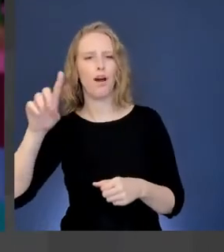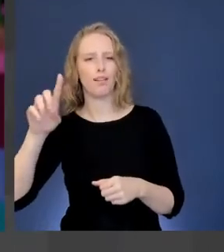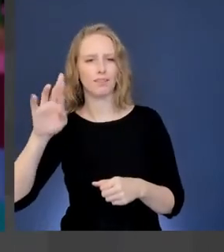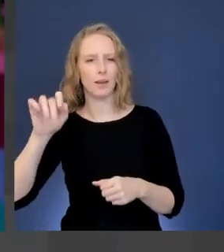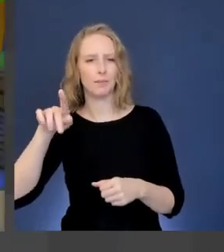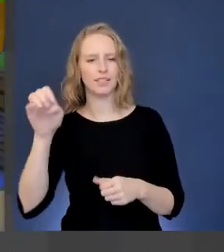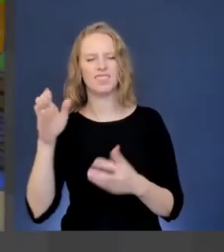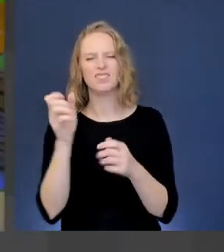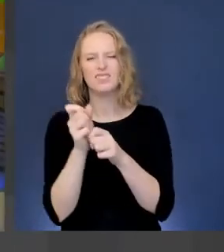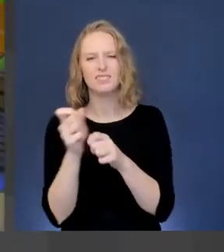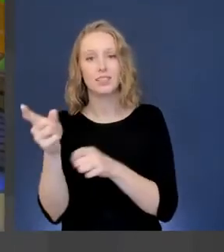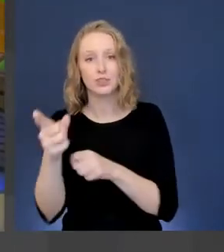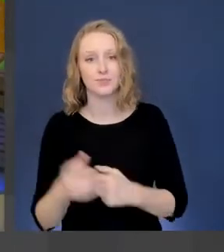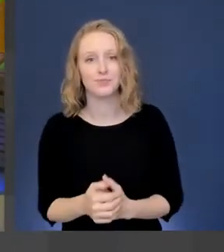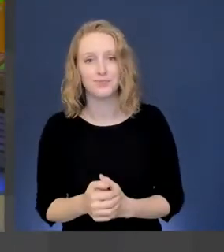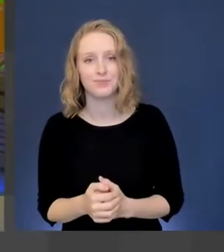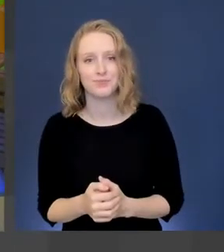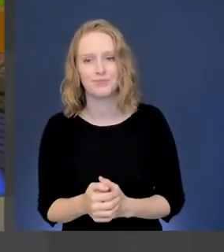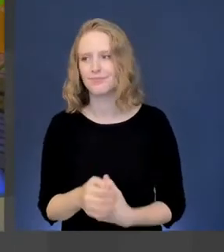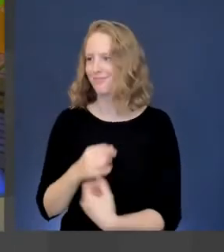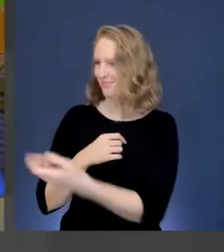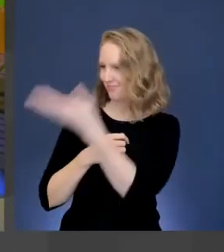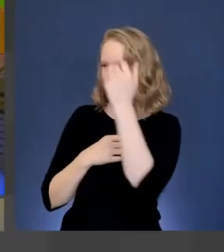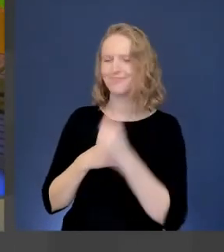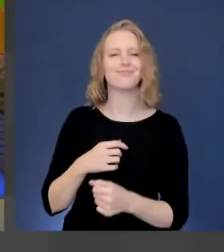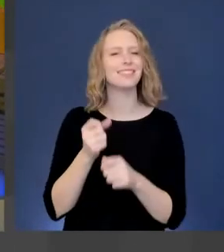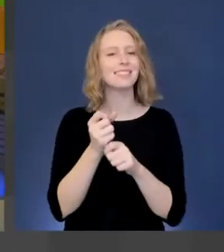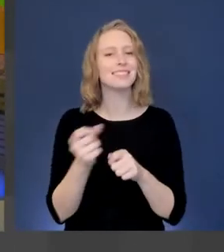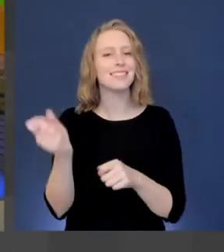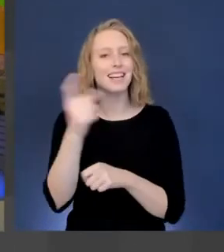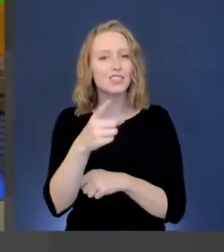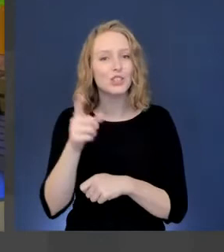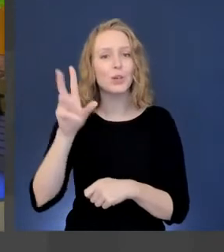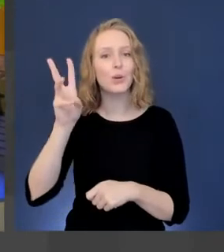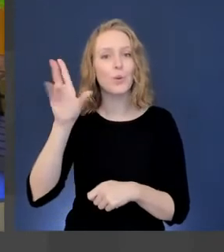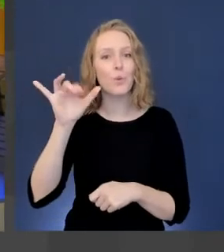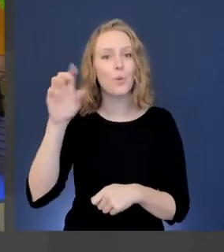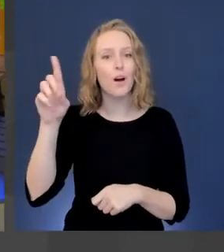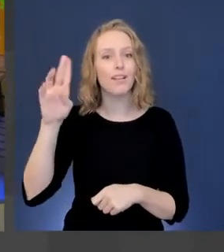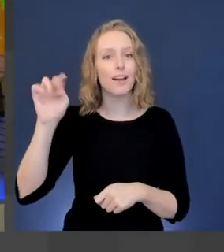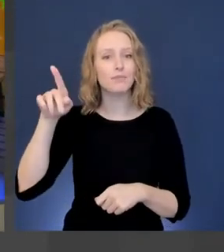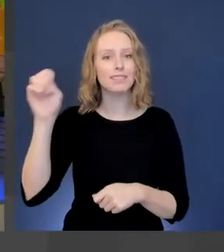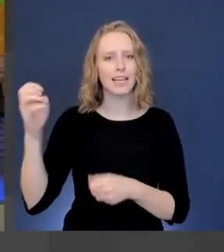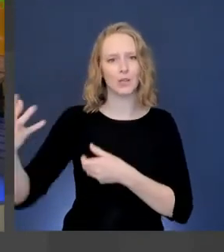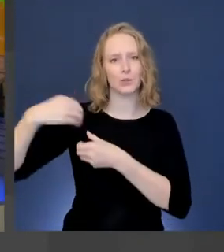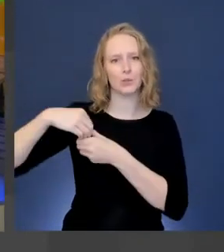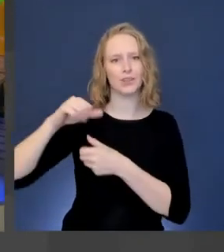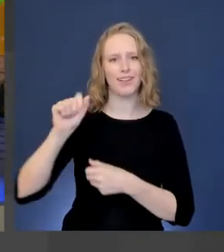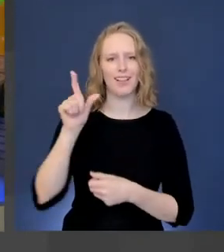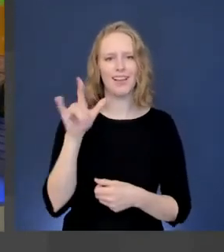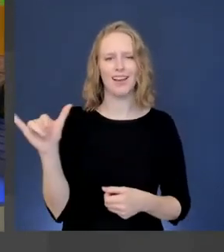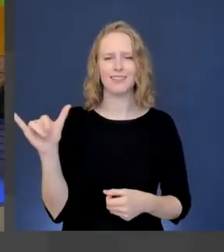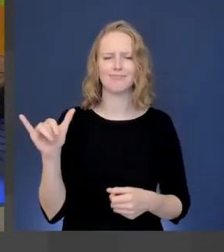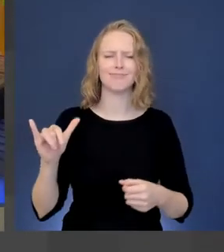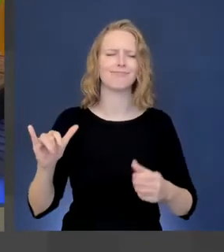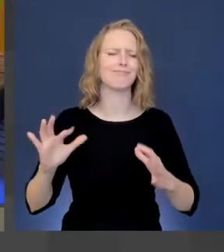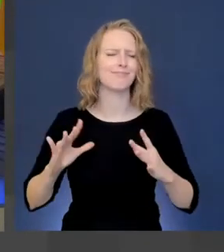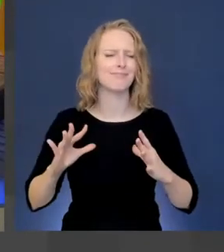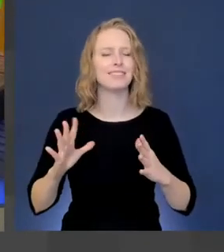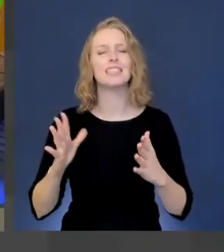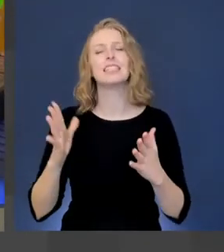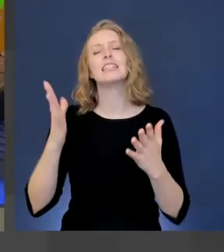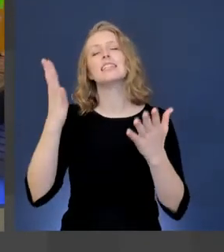year. Next year, the Wild Update with the LA? I can't wait. Thank you all so much for joining